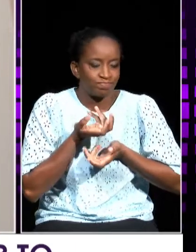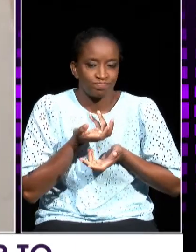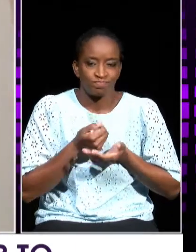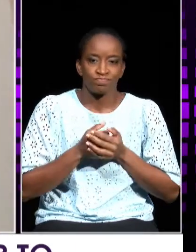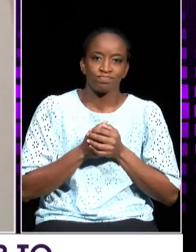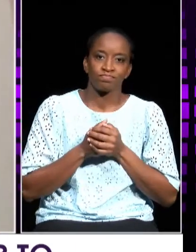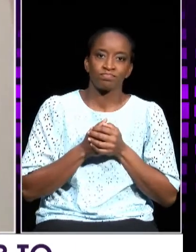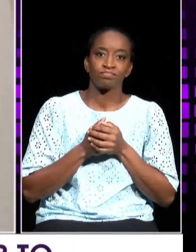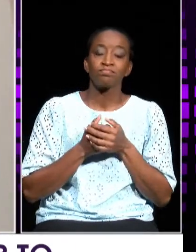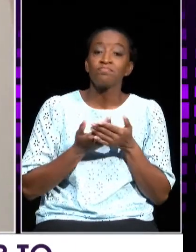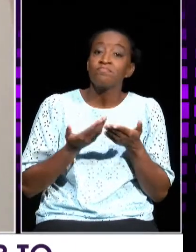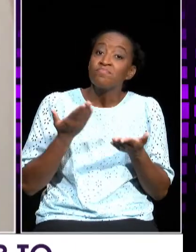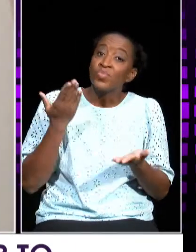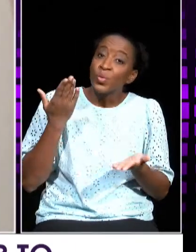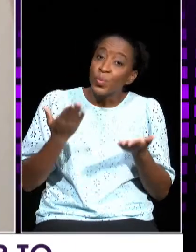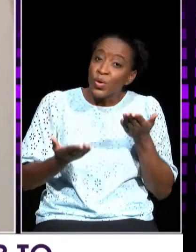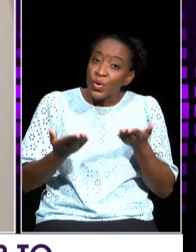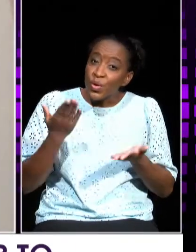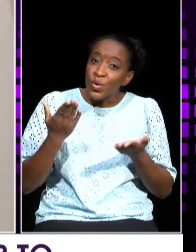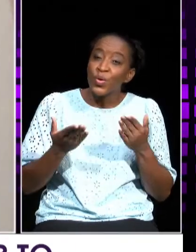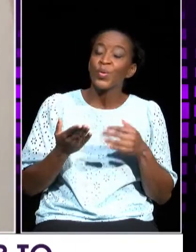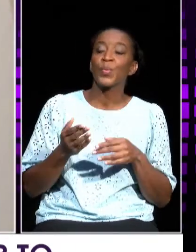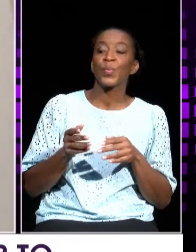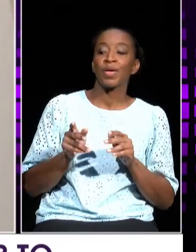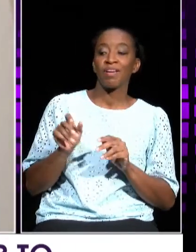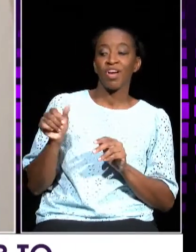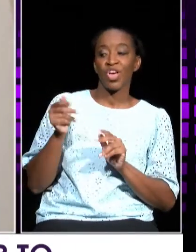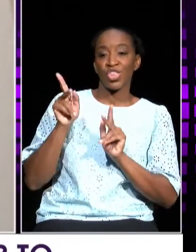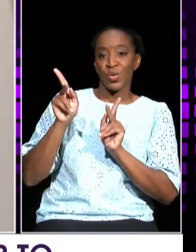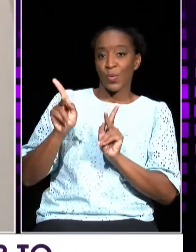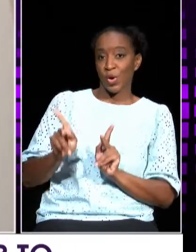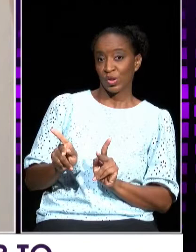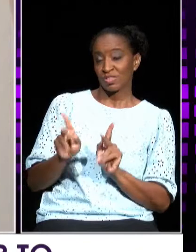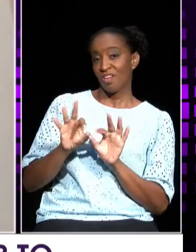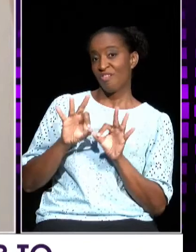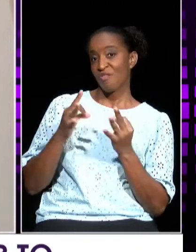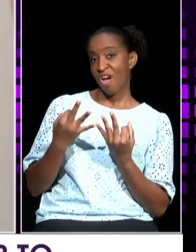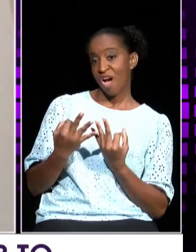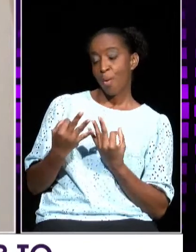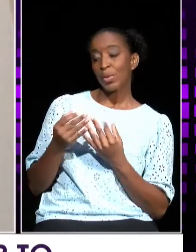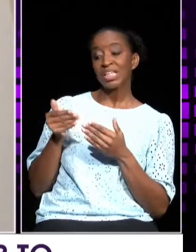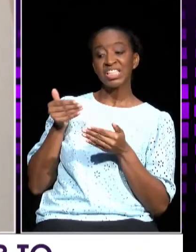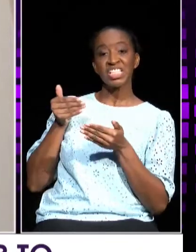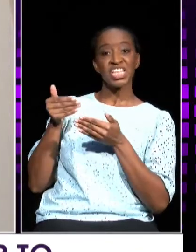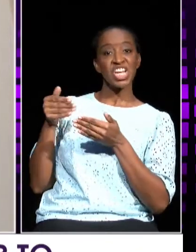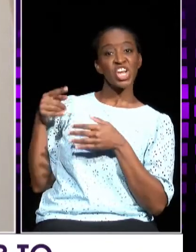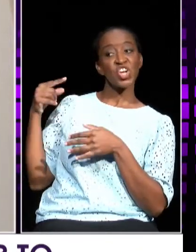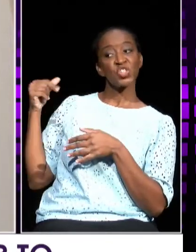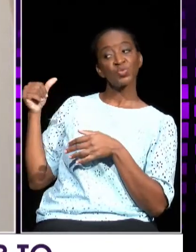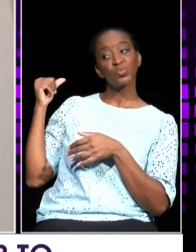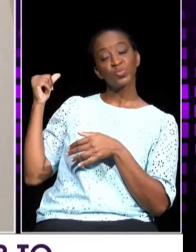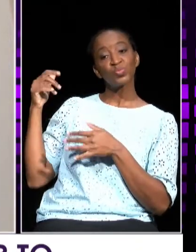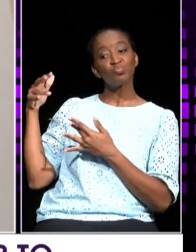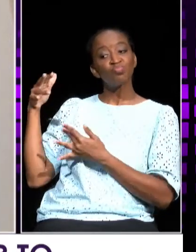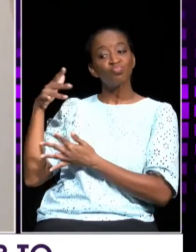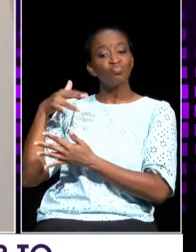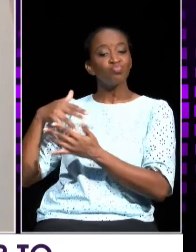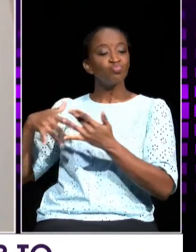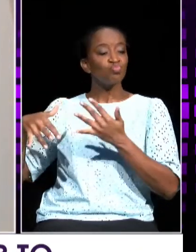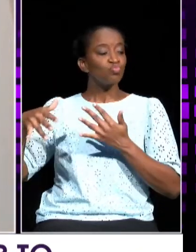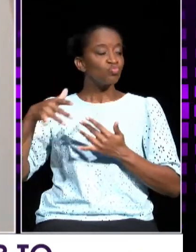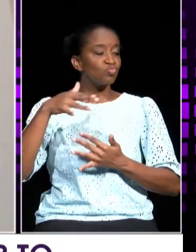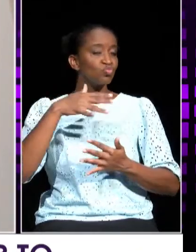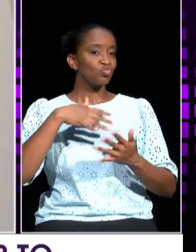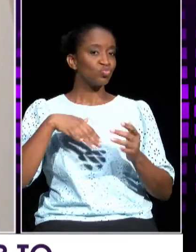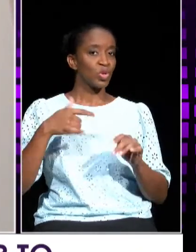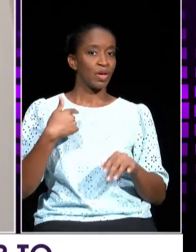there's somebody in the background listening. That somebody is in the background listening. And children tend to not want